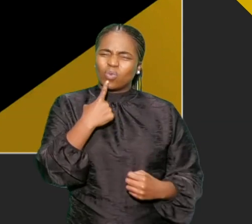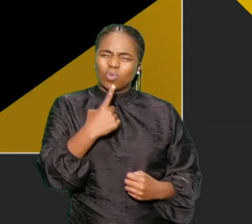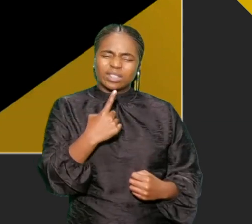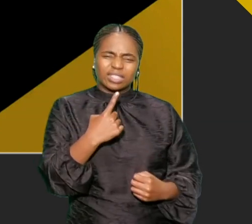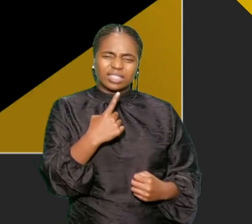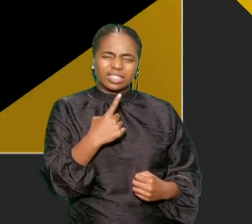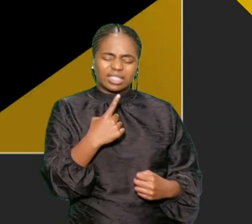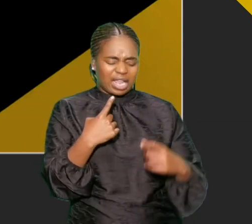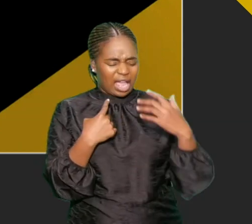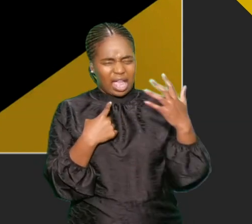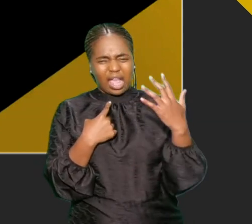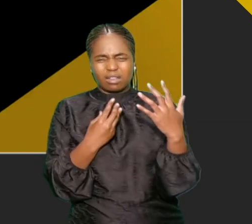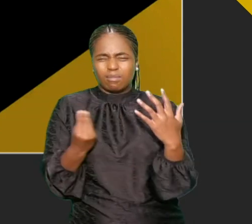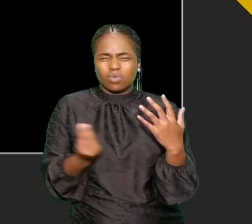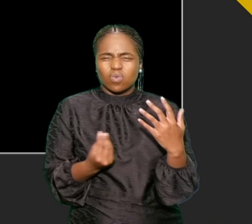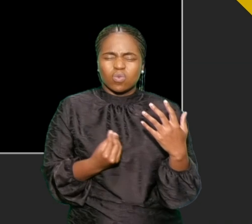hand is sore.